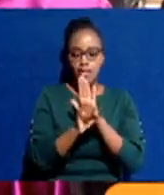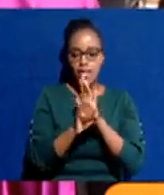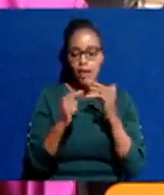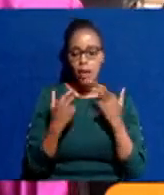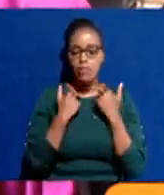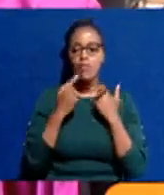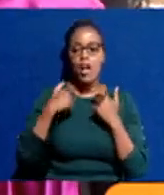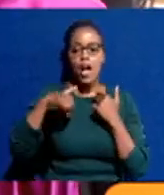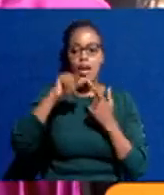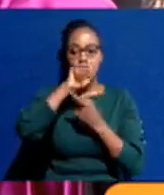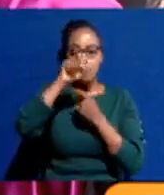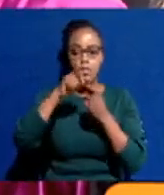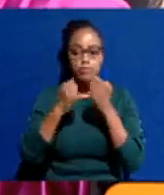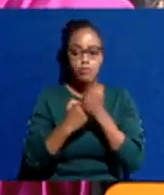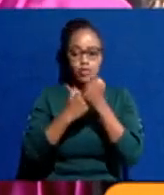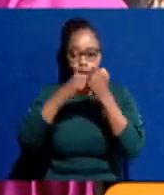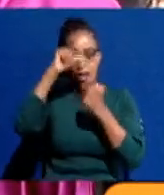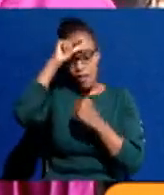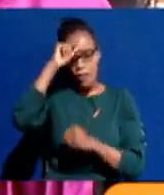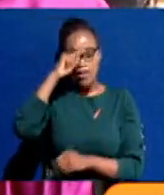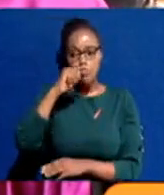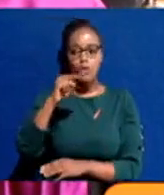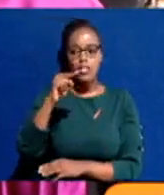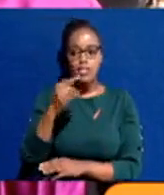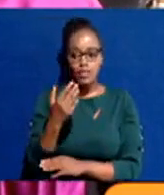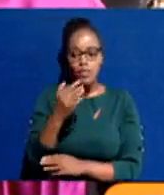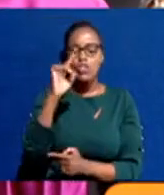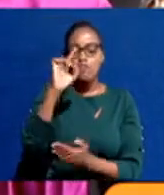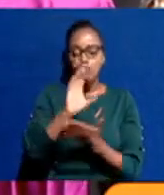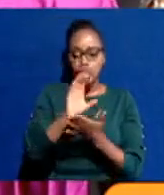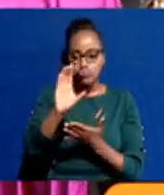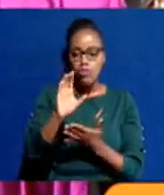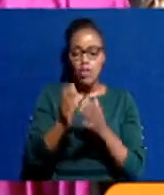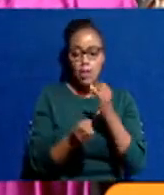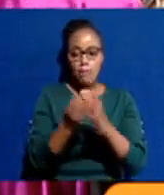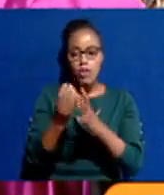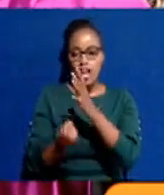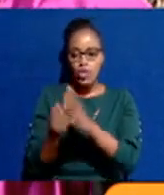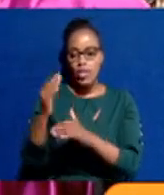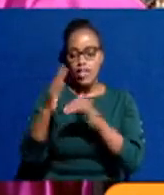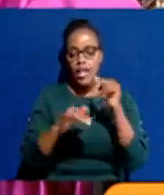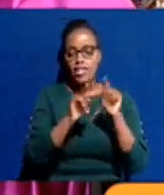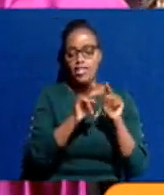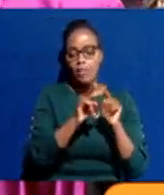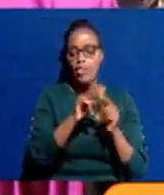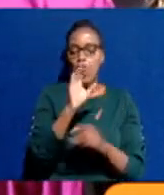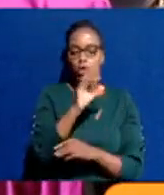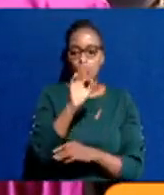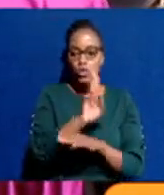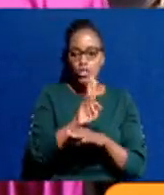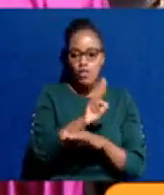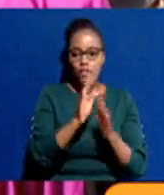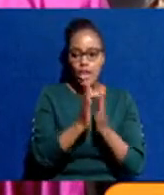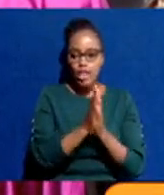We particularly support the government's policy of subsidizing production rather than consumption and the